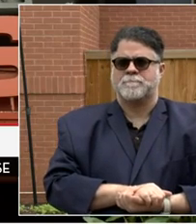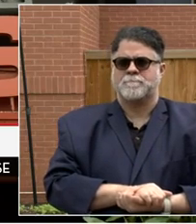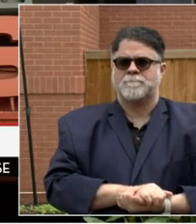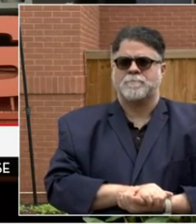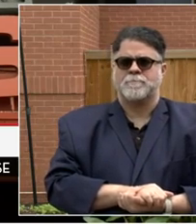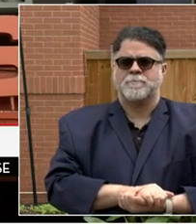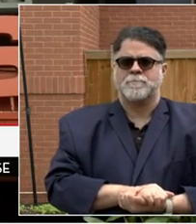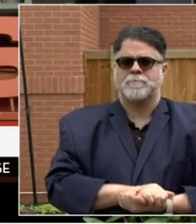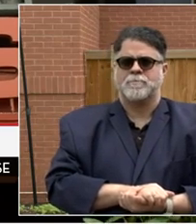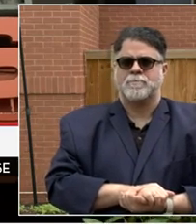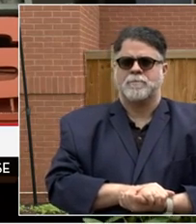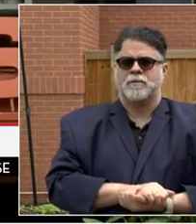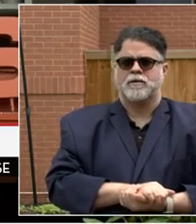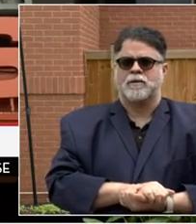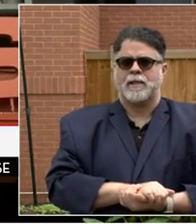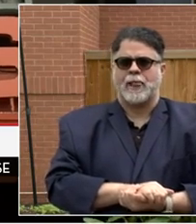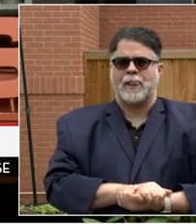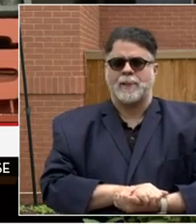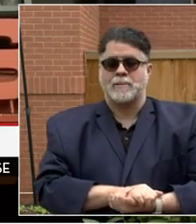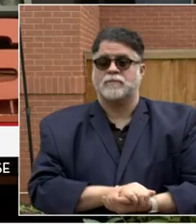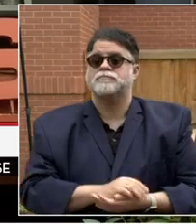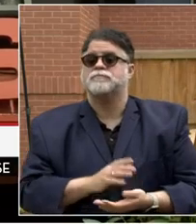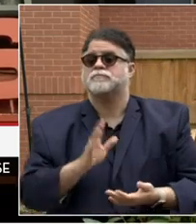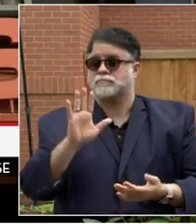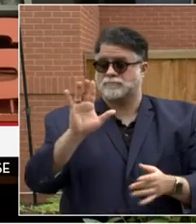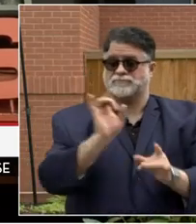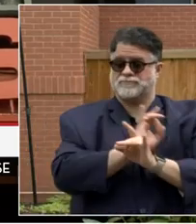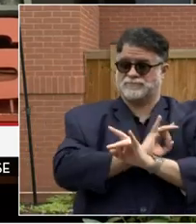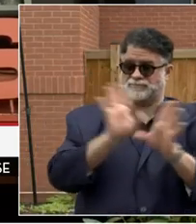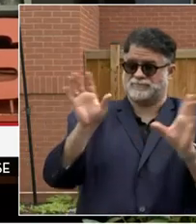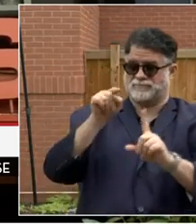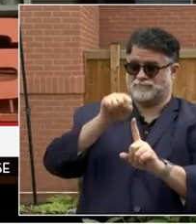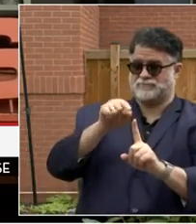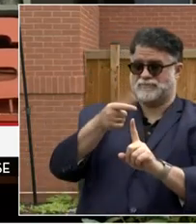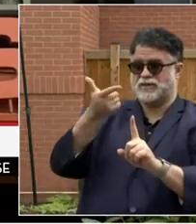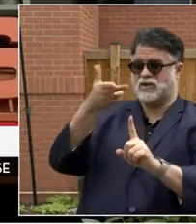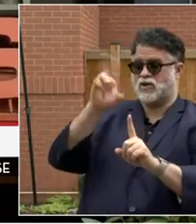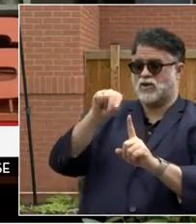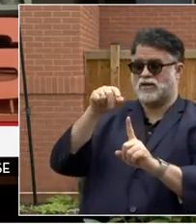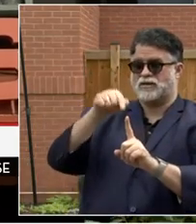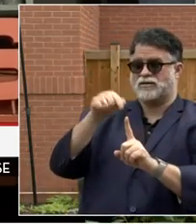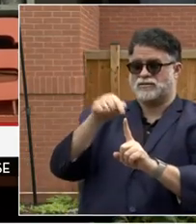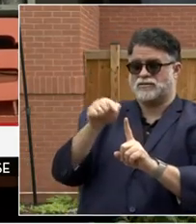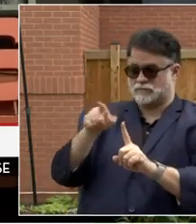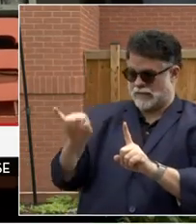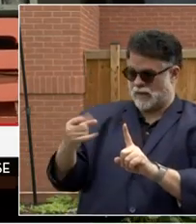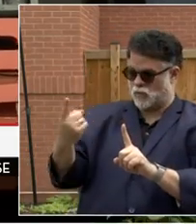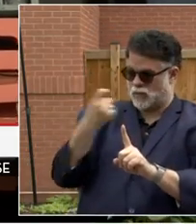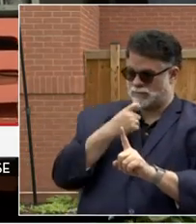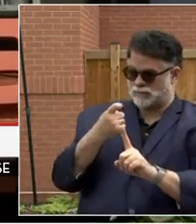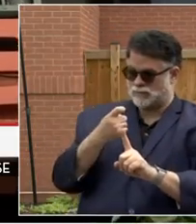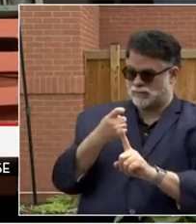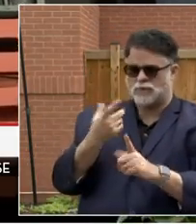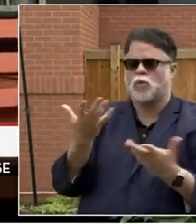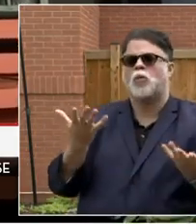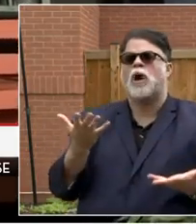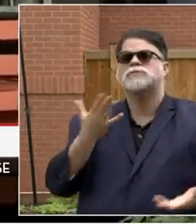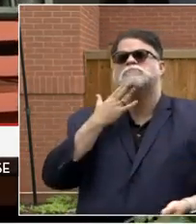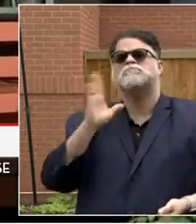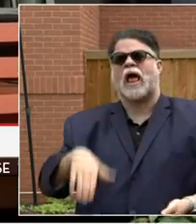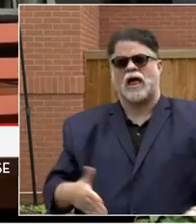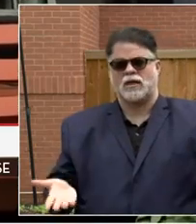those? So all the gun violence is bad. If that's your question, what's bad? It's all bad,